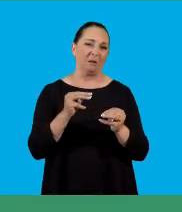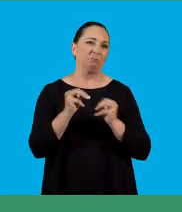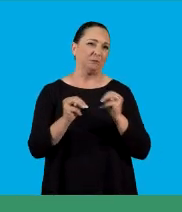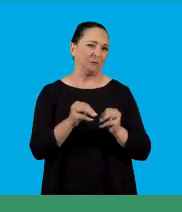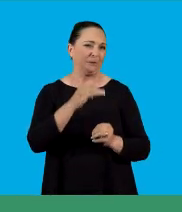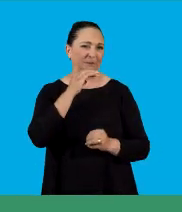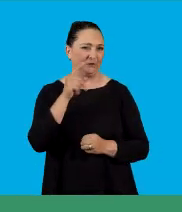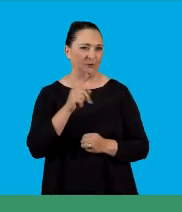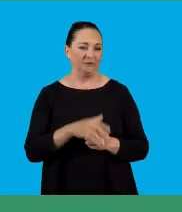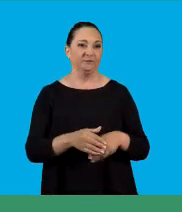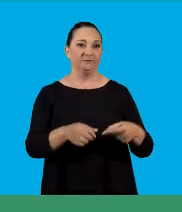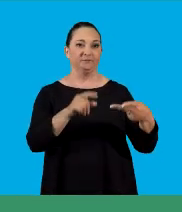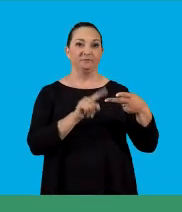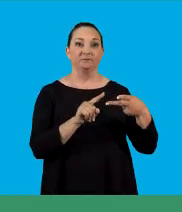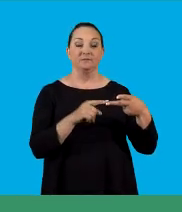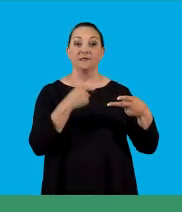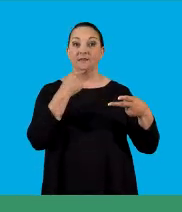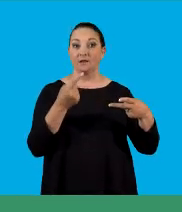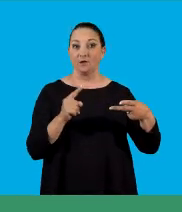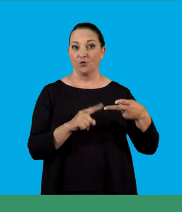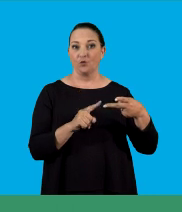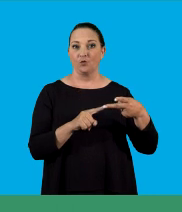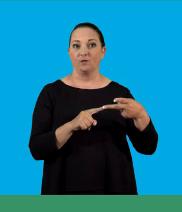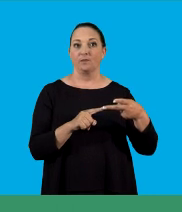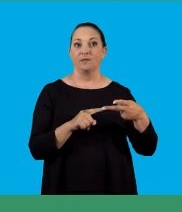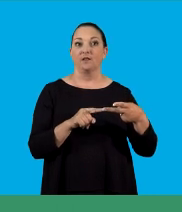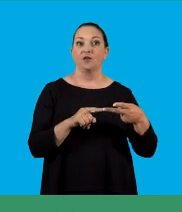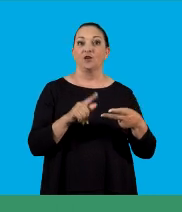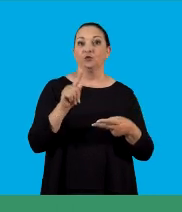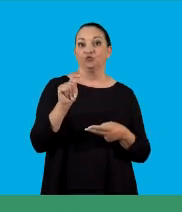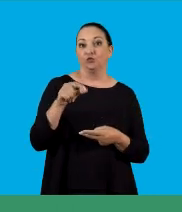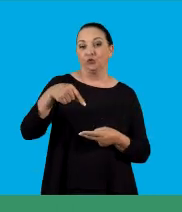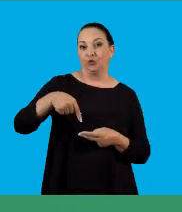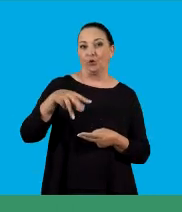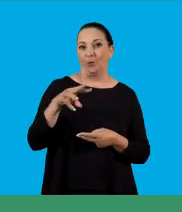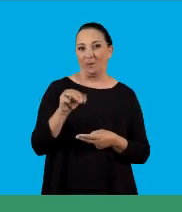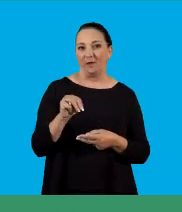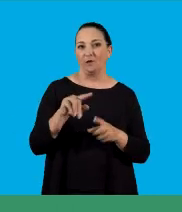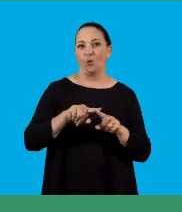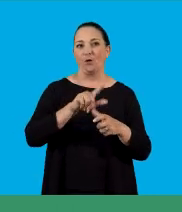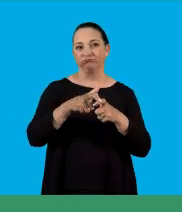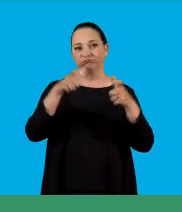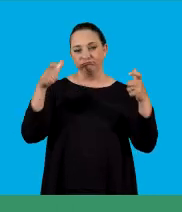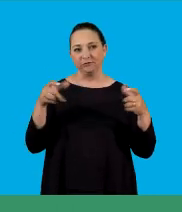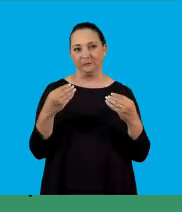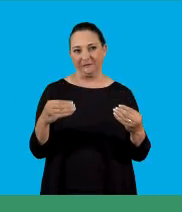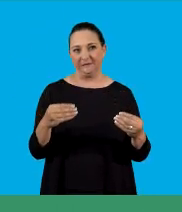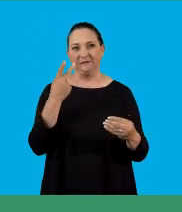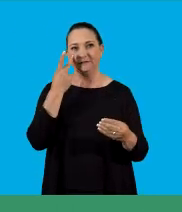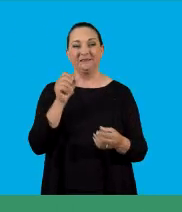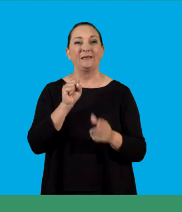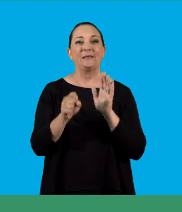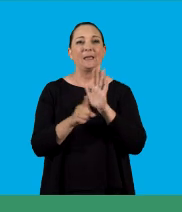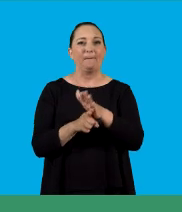mean by that. You should further be able to evaluate the impact of the total quality management on large businesses,